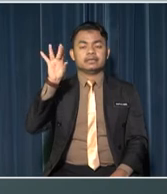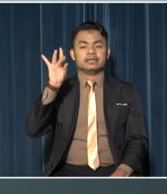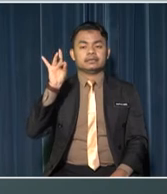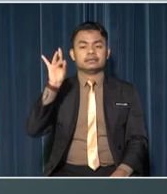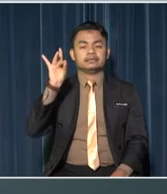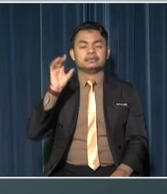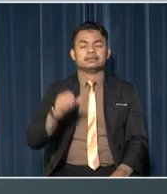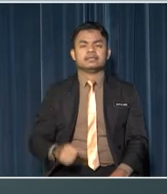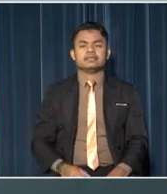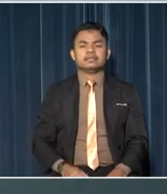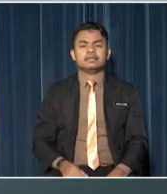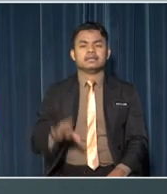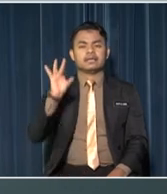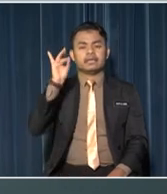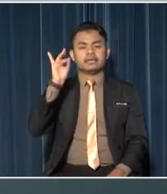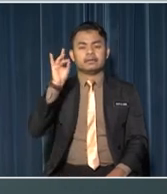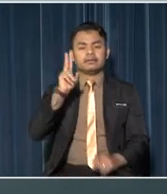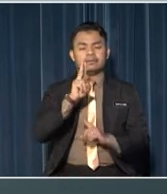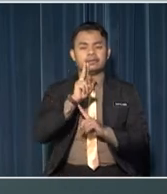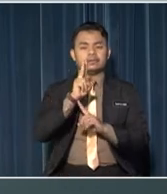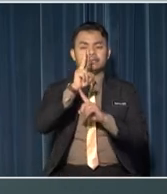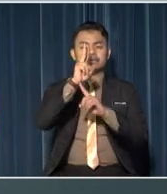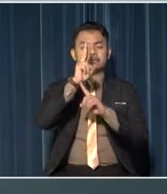1, 2, 3, 4, 5, 6, 7, 8. 8 vertices.